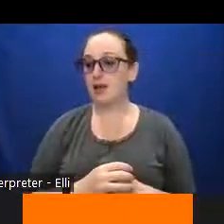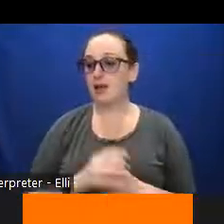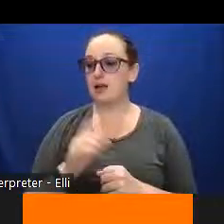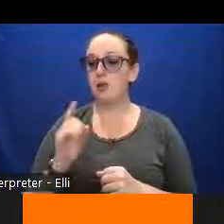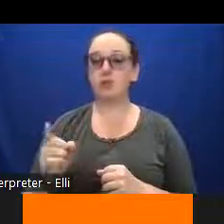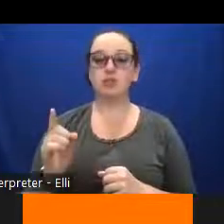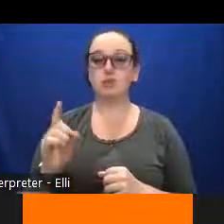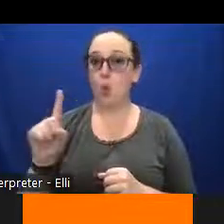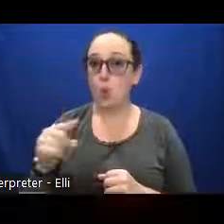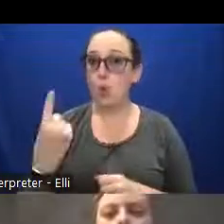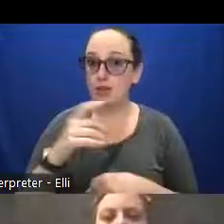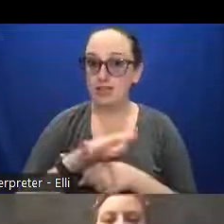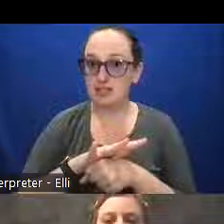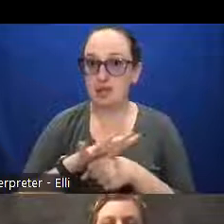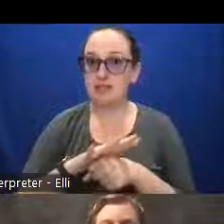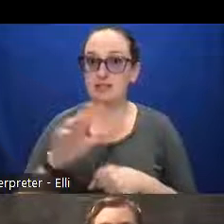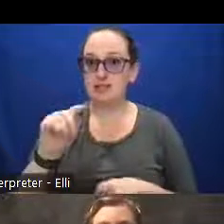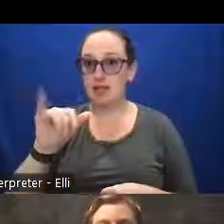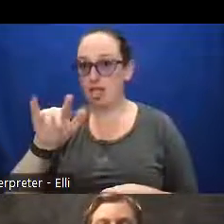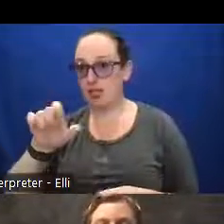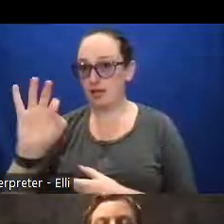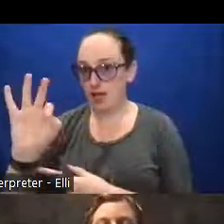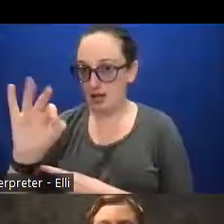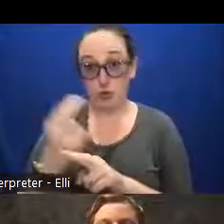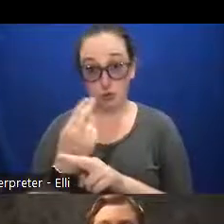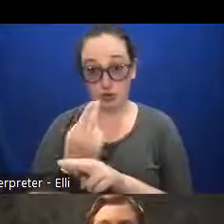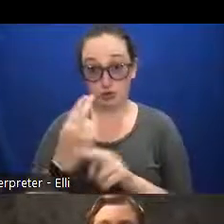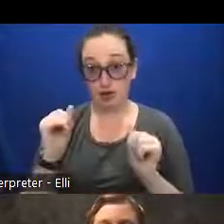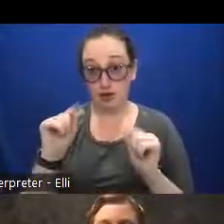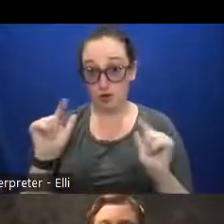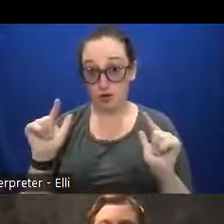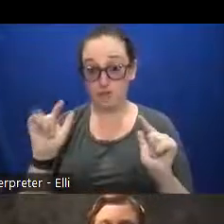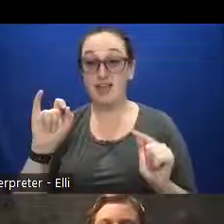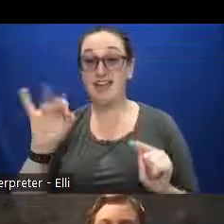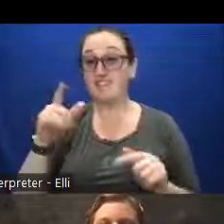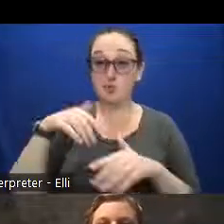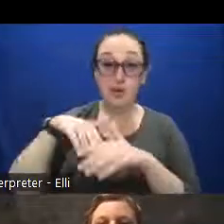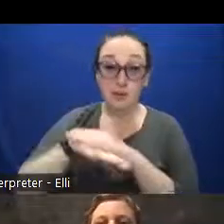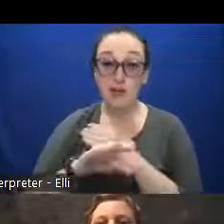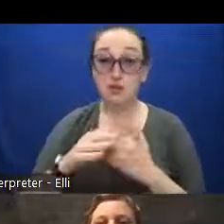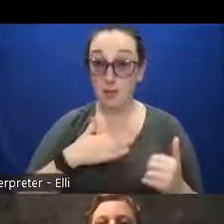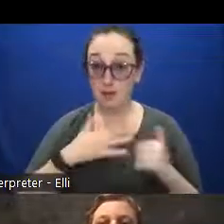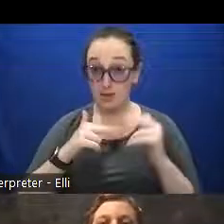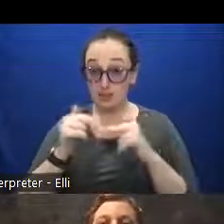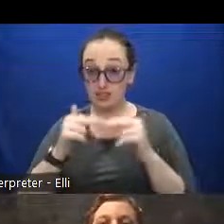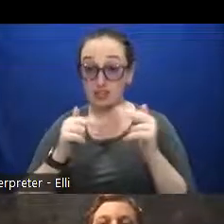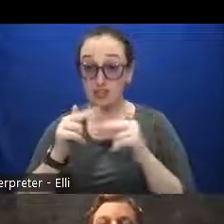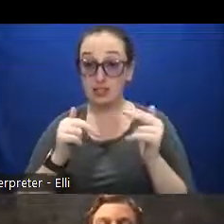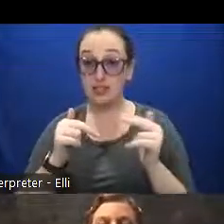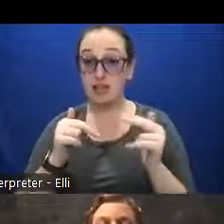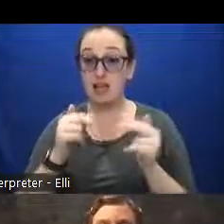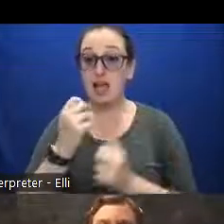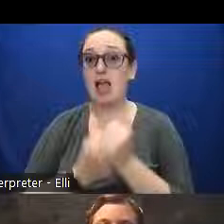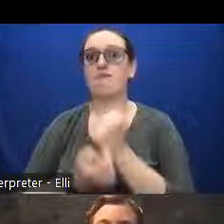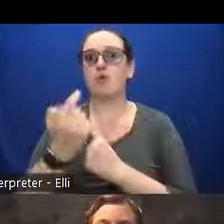the only space that Title IX operated in. So if you were coming into my building,